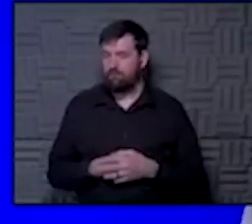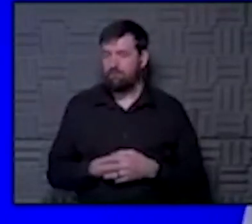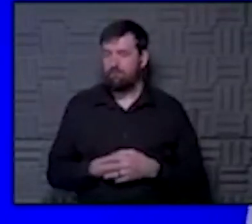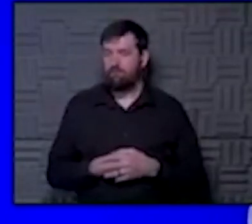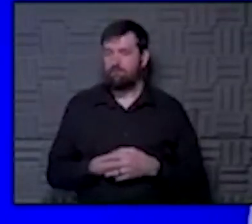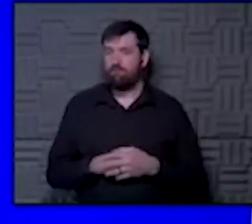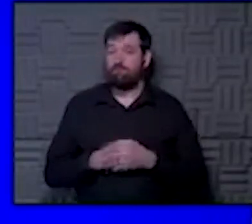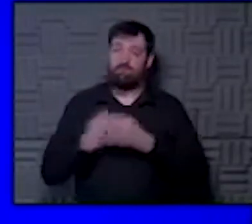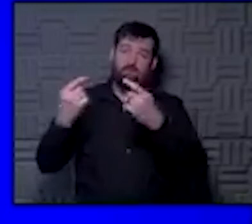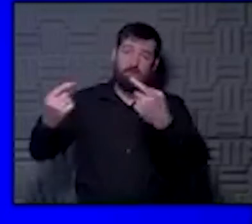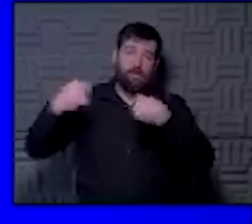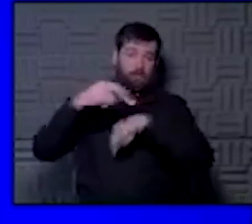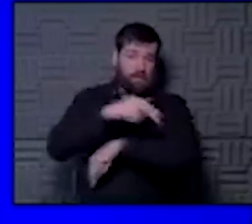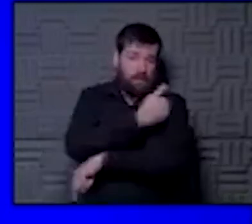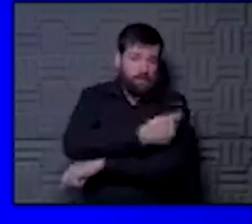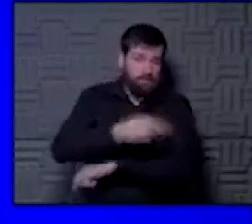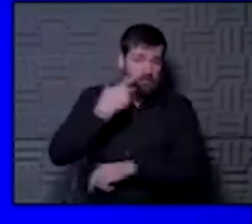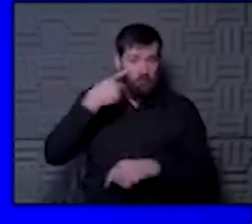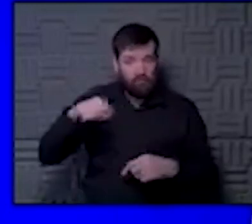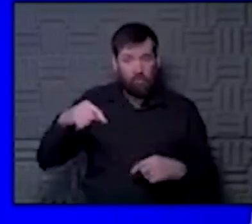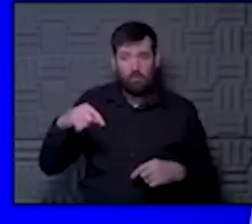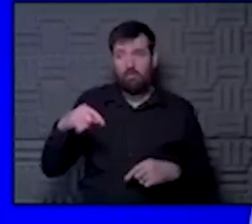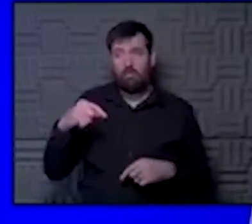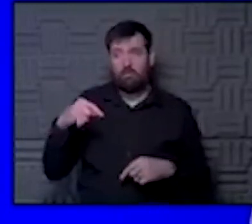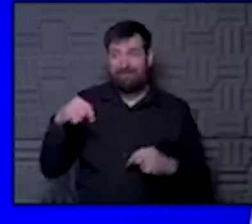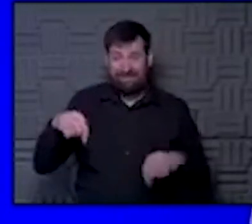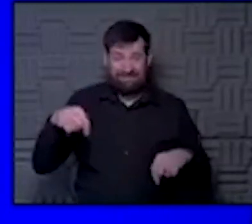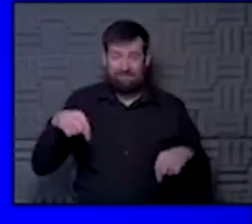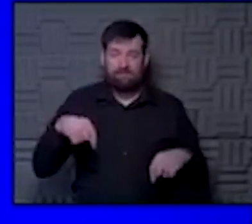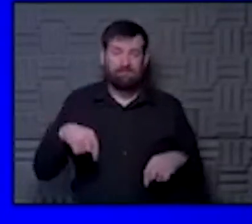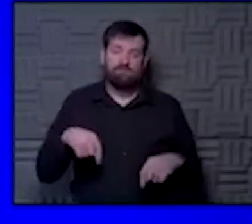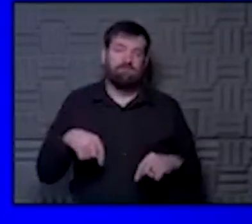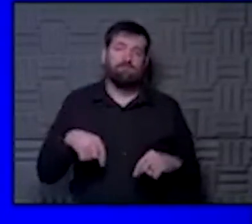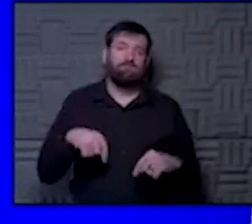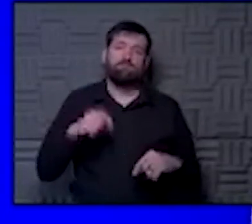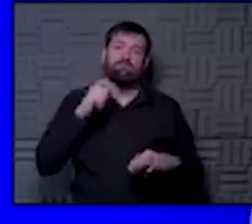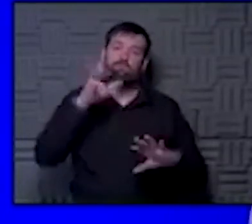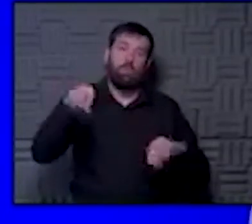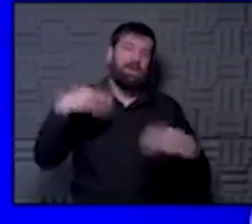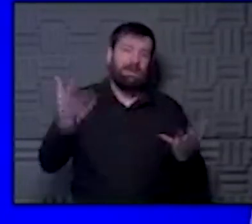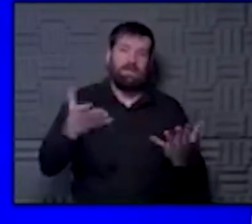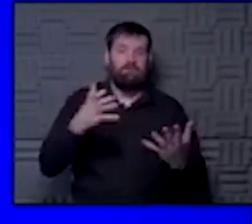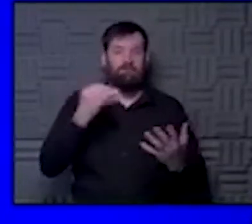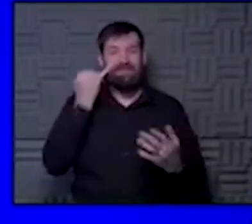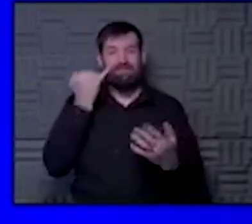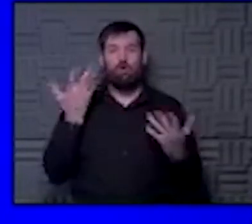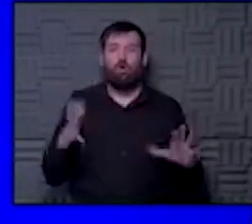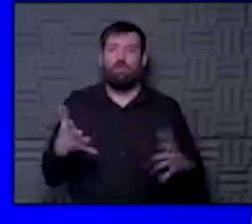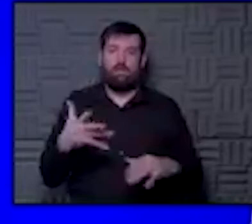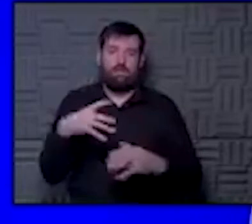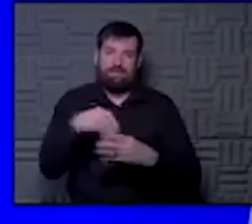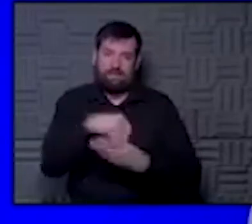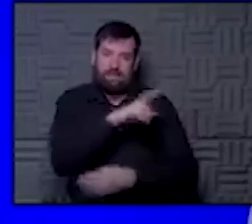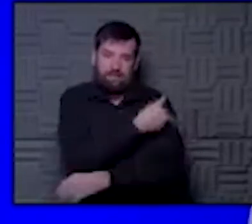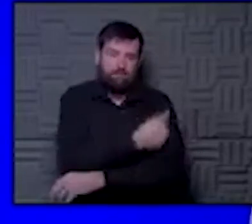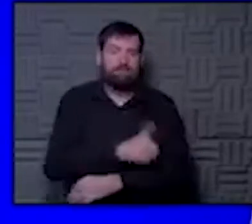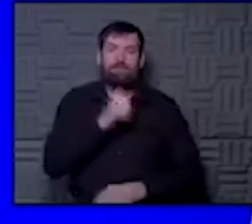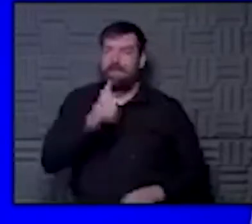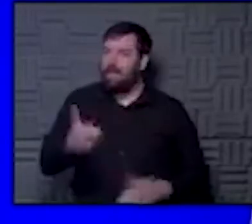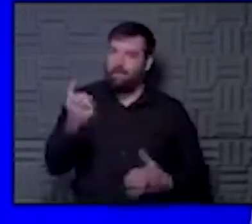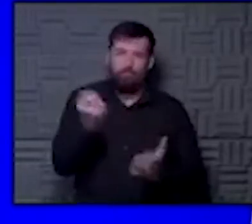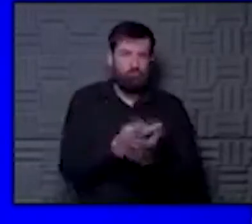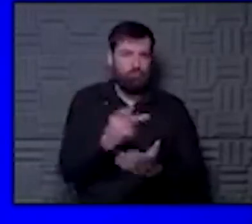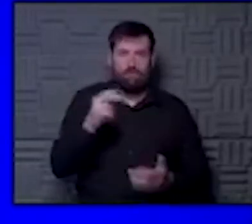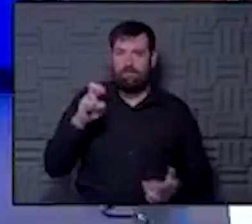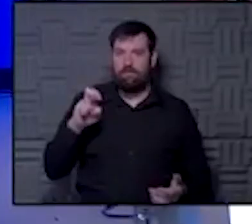So coming to the hospital to get this would not be good. We do not give it to hospitalized patients. It's not EUA approved for that.